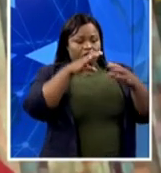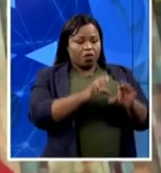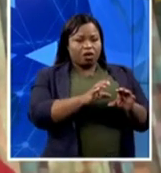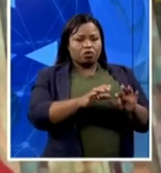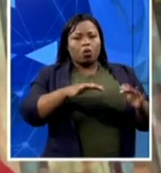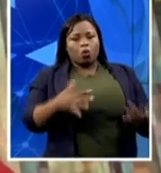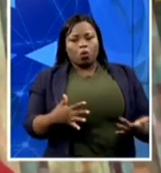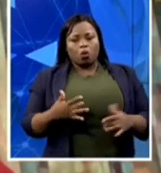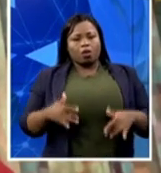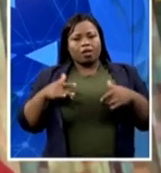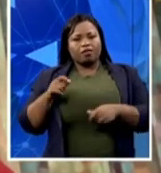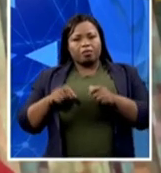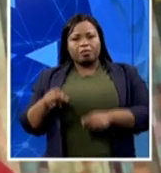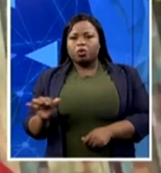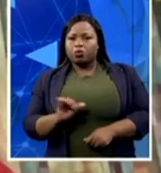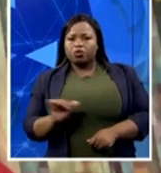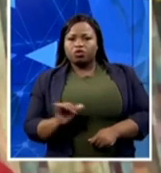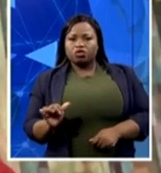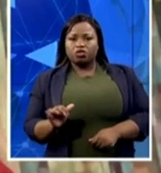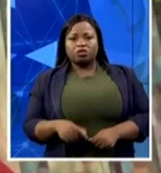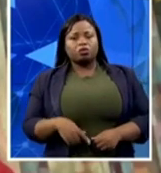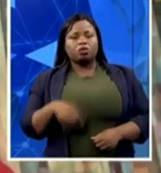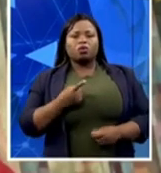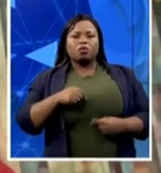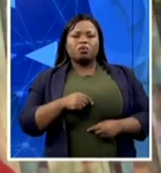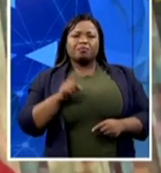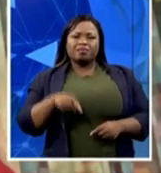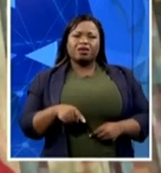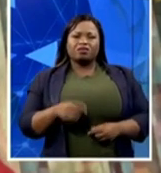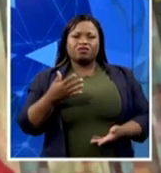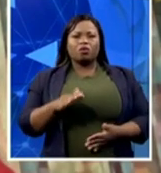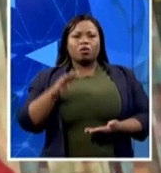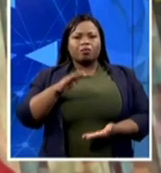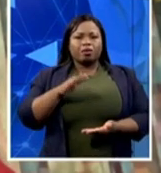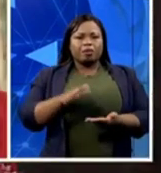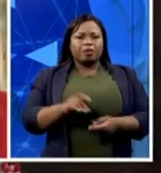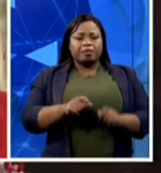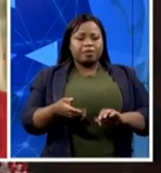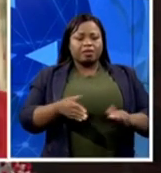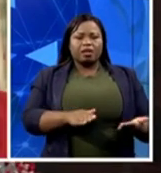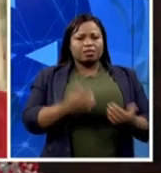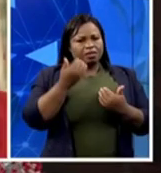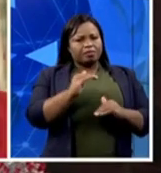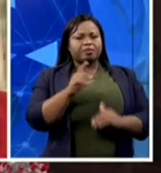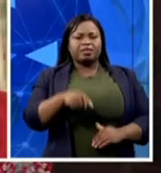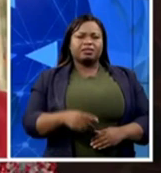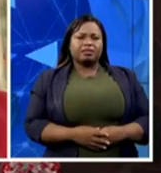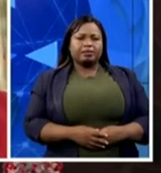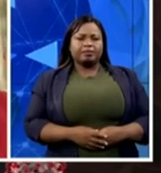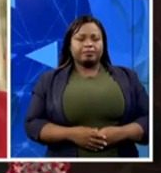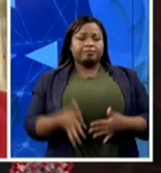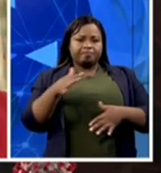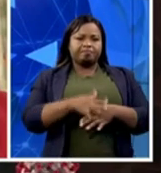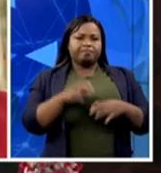spoke, we need to reduce the number of body bags, and that should be the priority for now. And that staying alive, of course, just to remind our viewers,